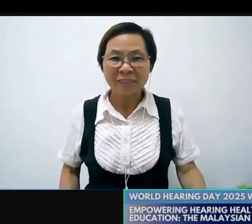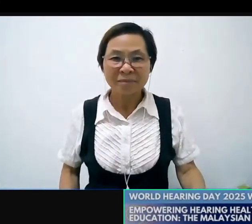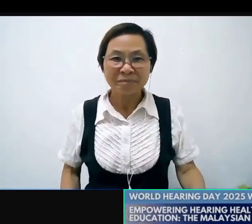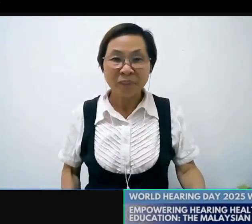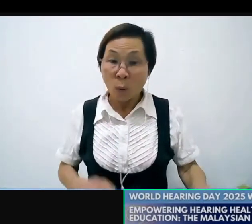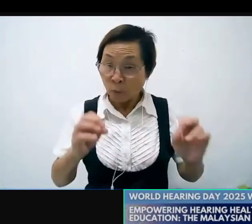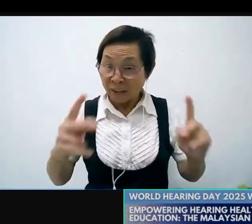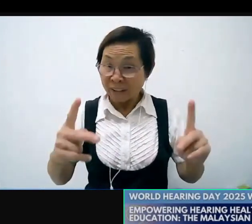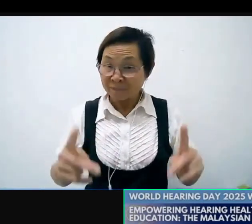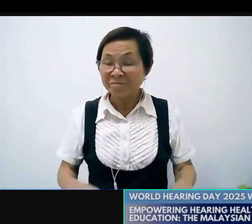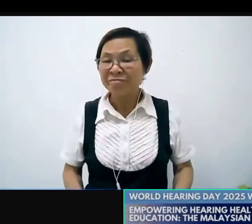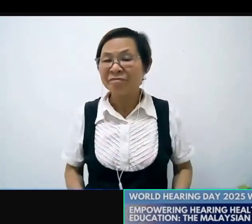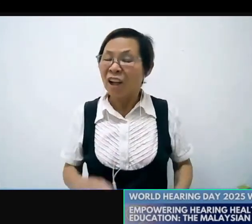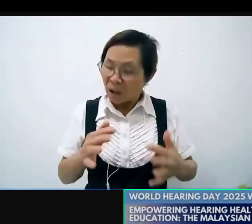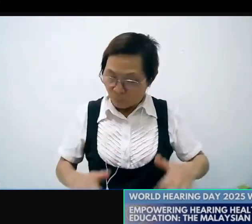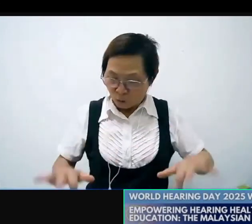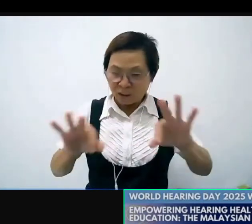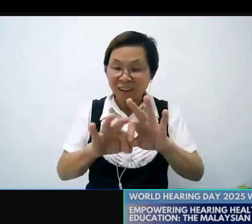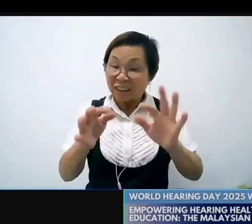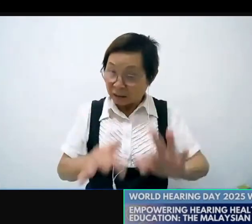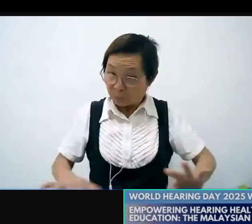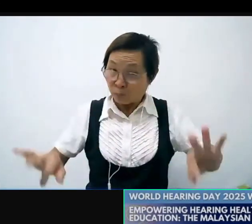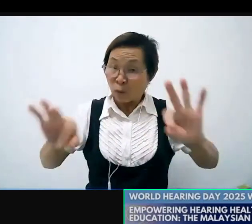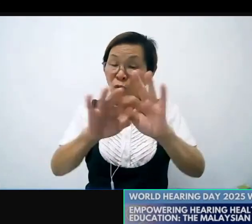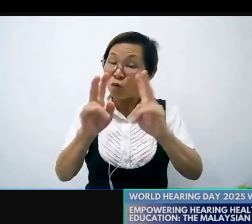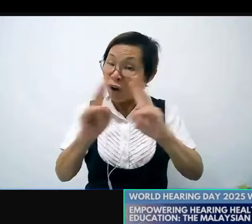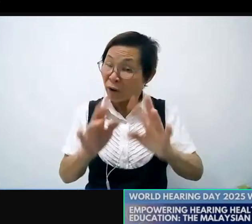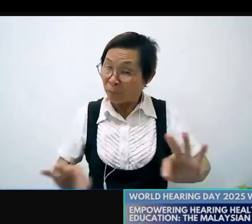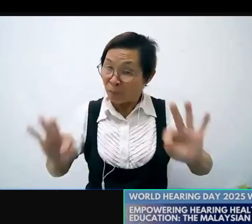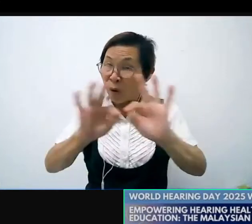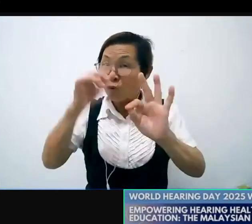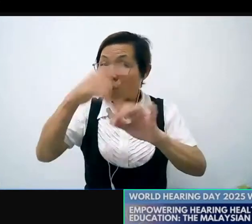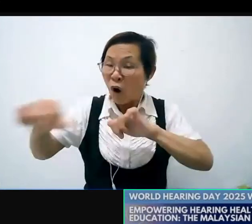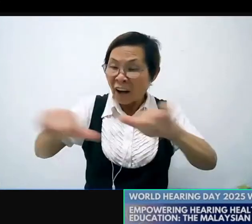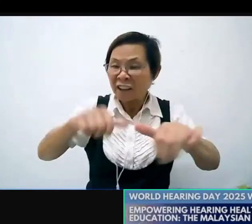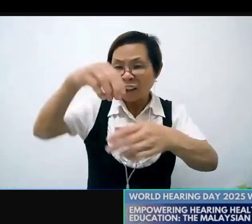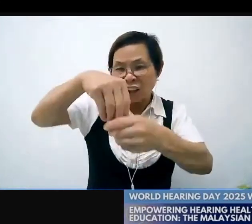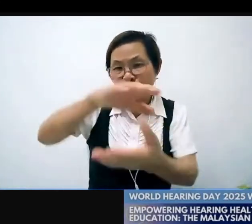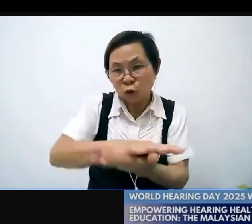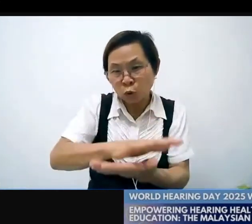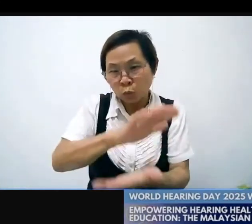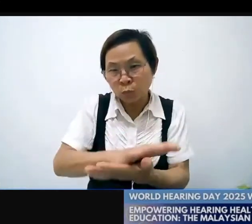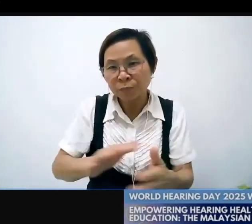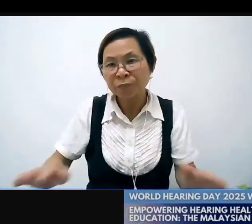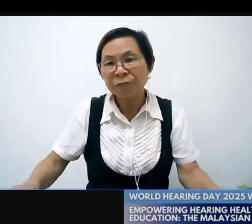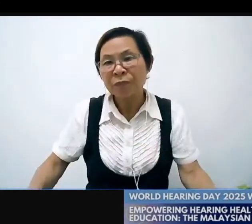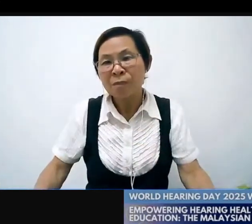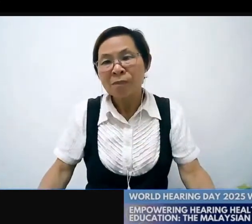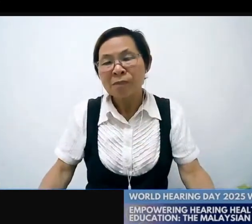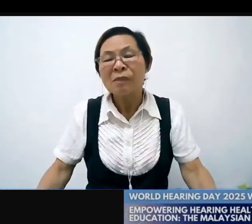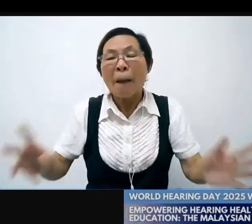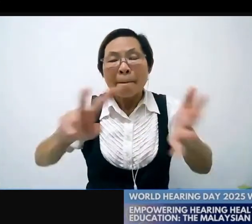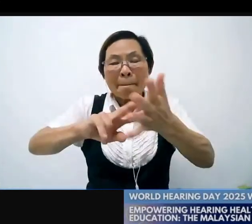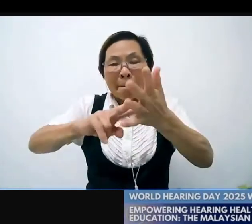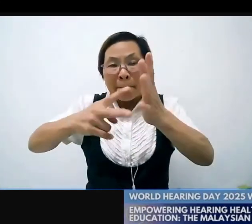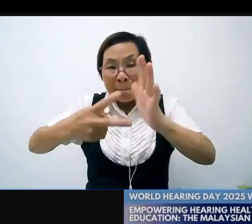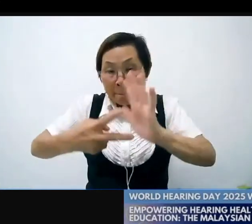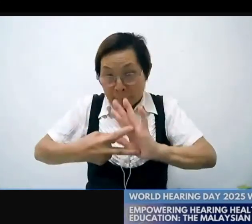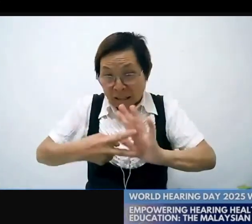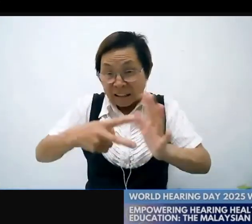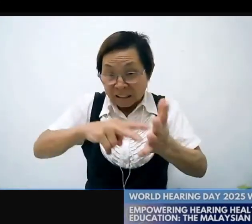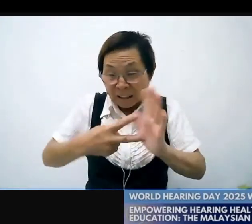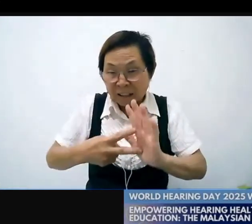Okay, which is very important for all the activities at school. Yeah, so means that the